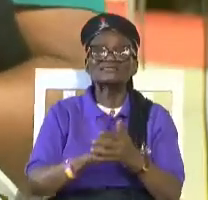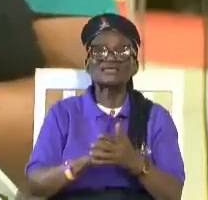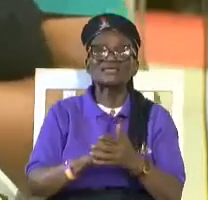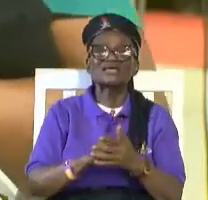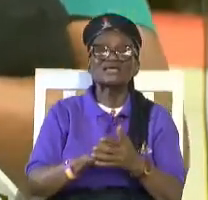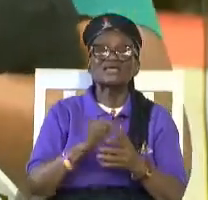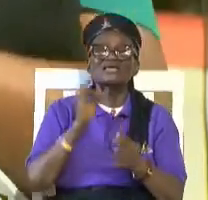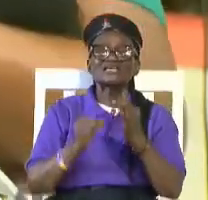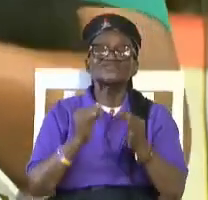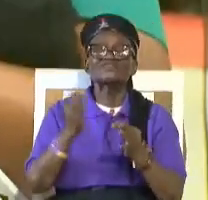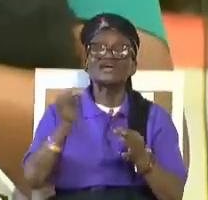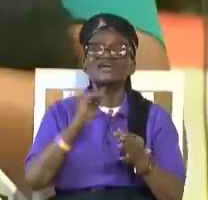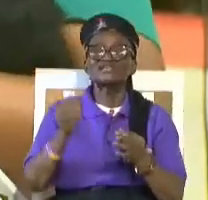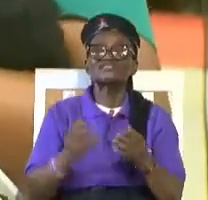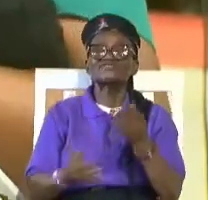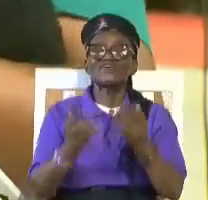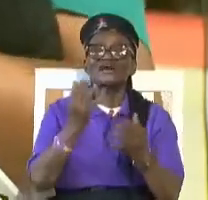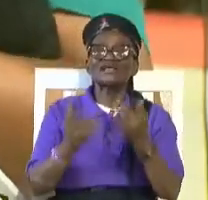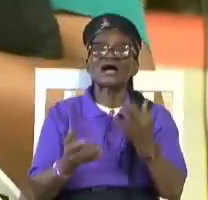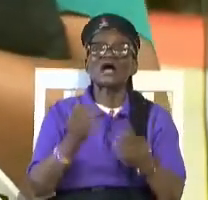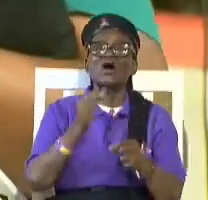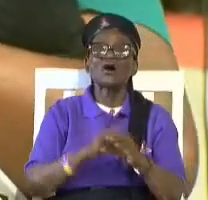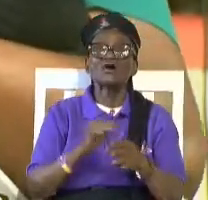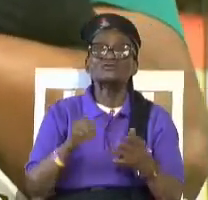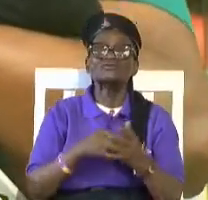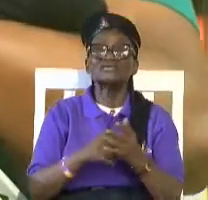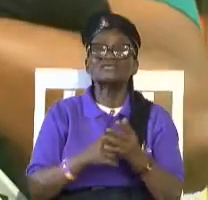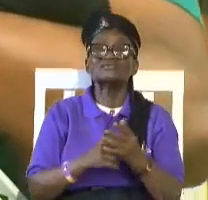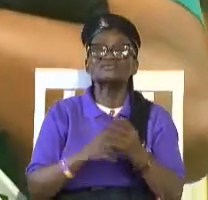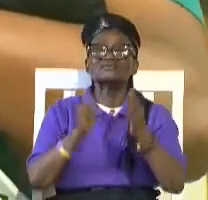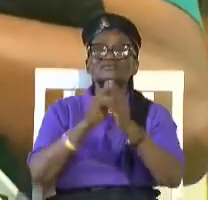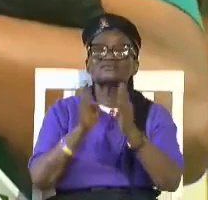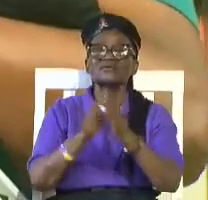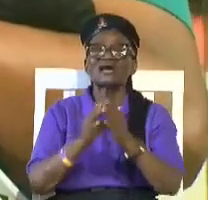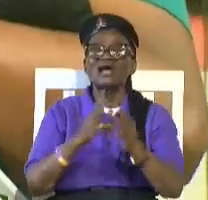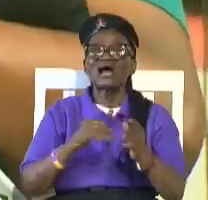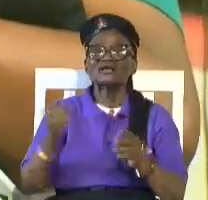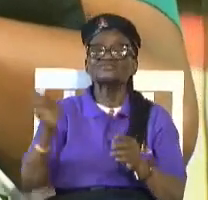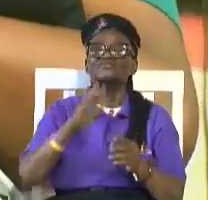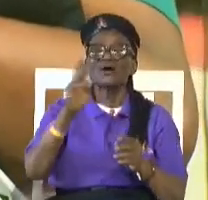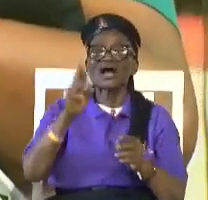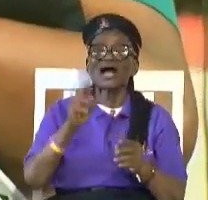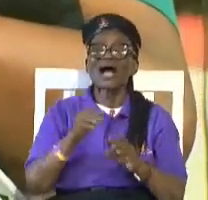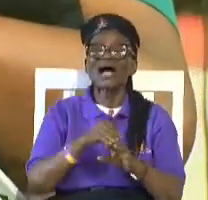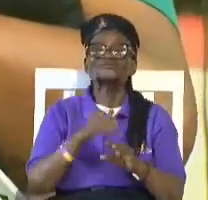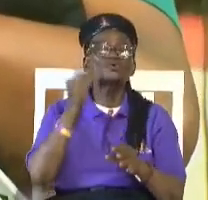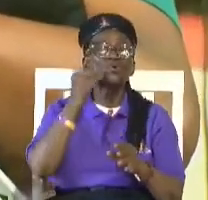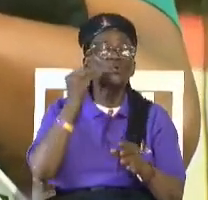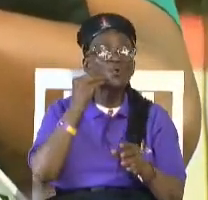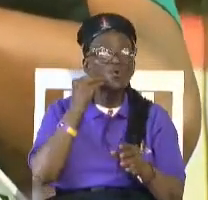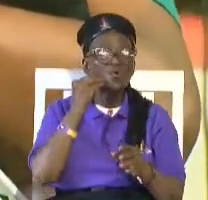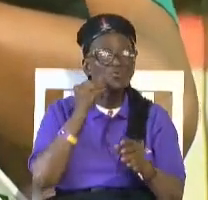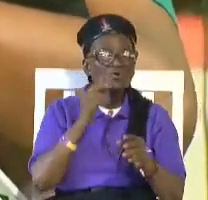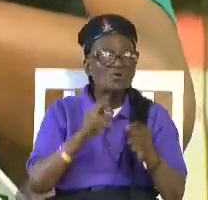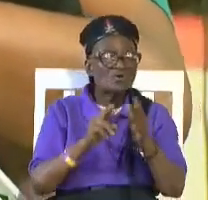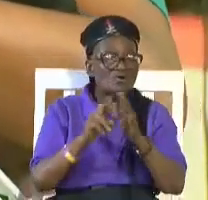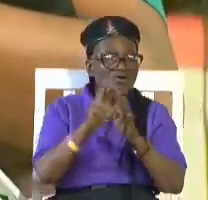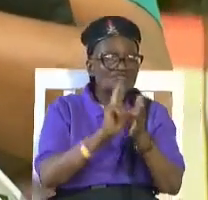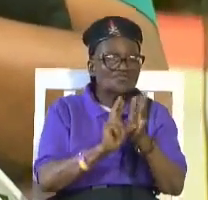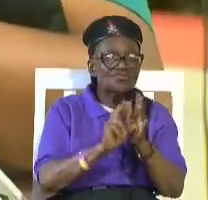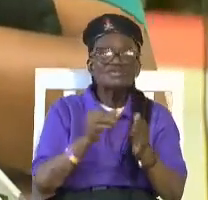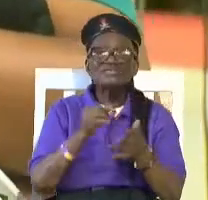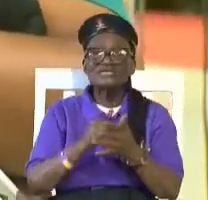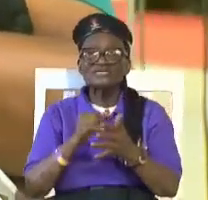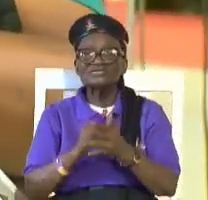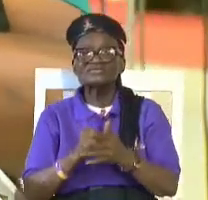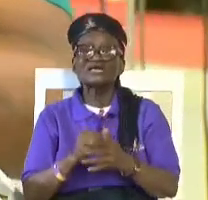this auditorium and you are at home viewing it, people are quenching the fire. You that is watching it from house, will you be